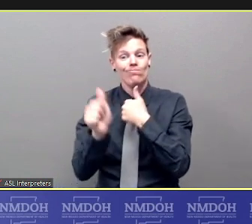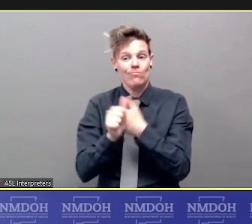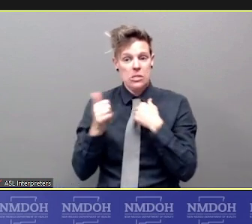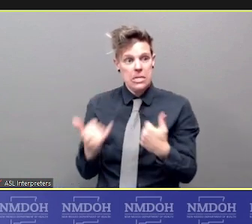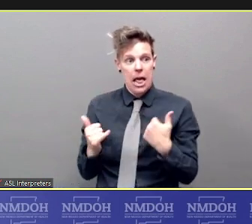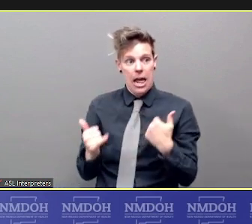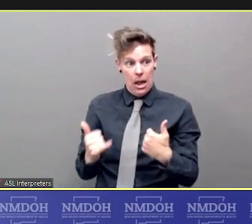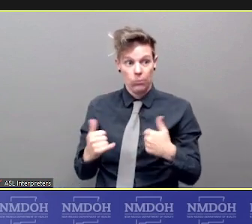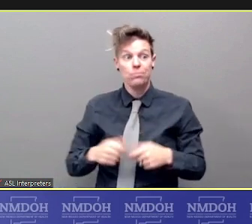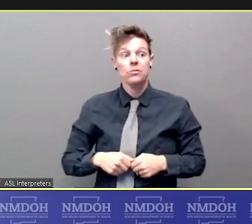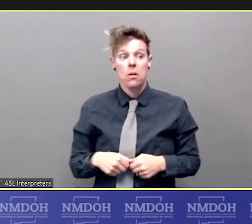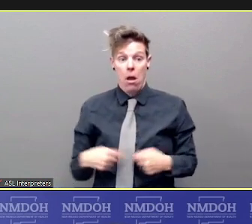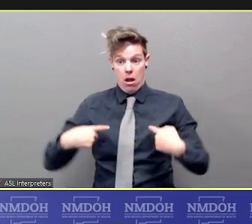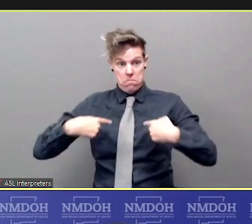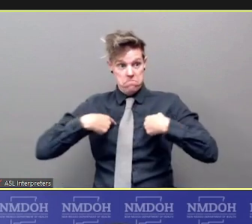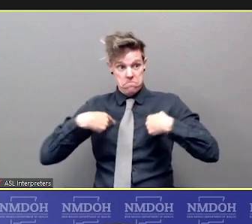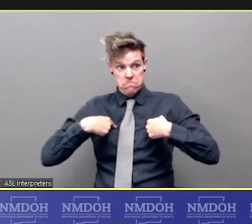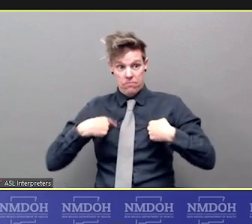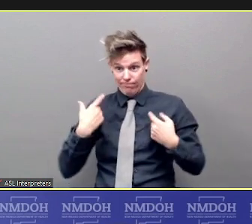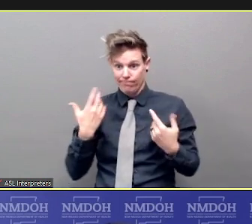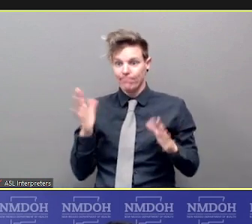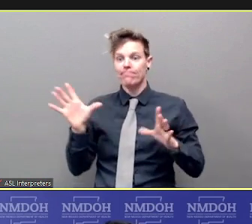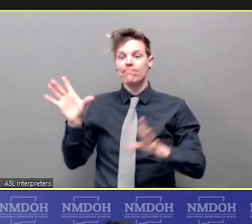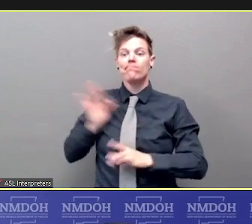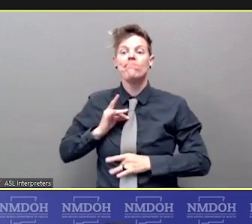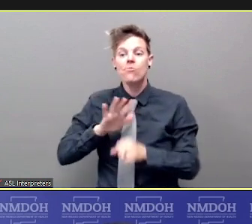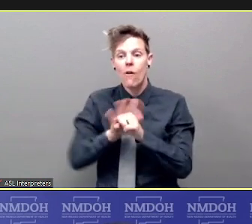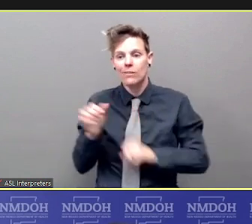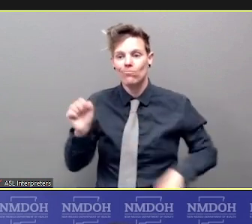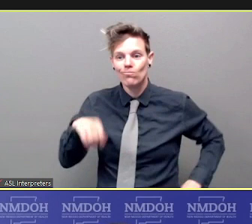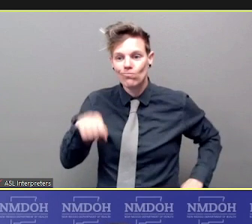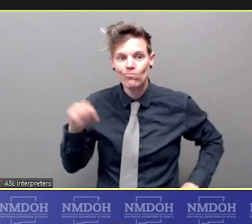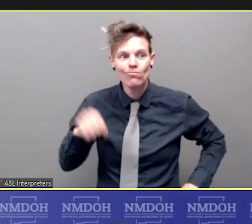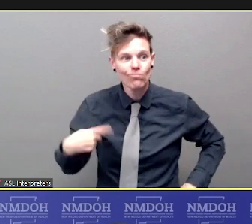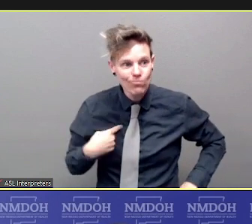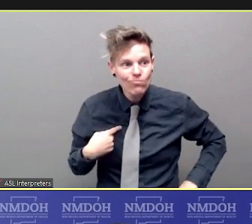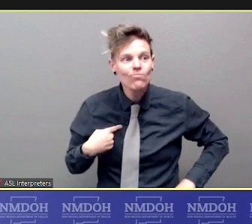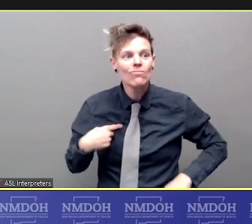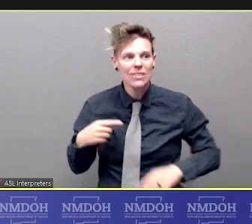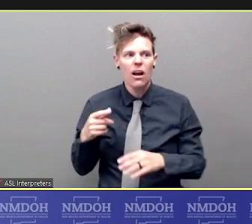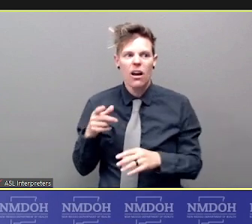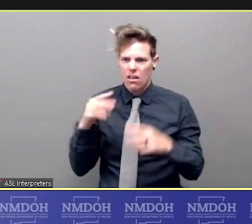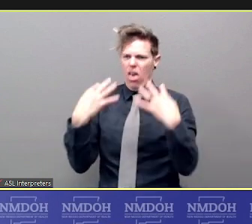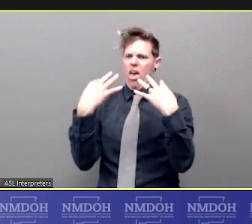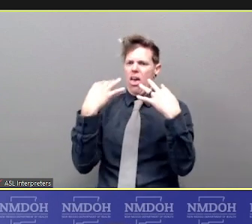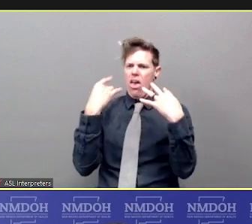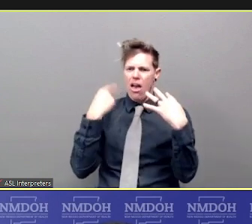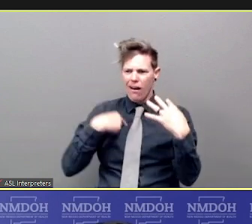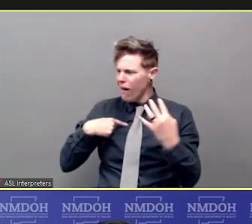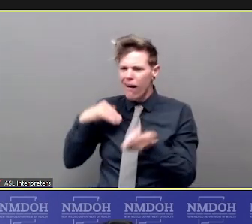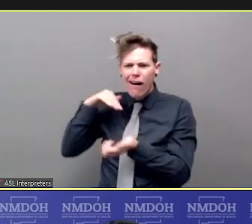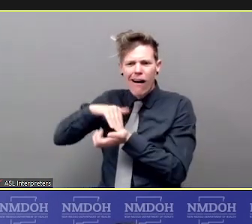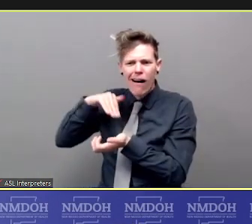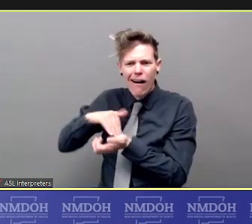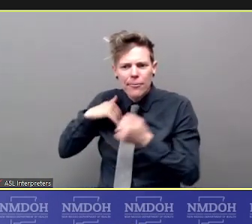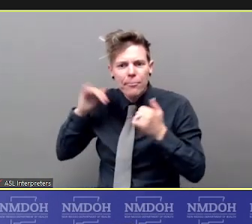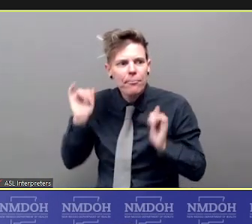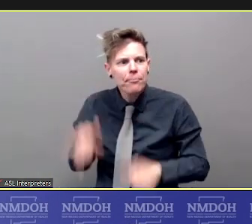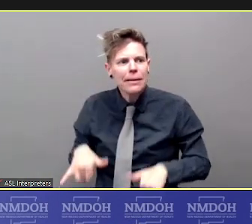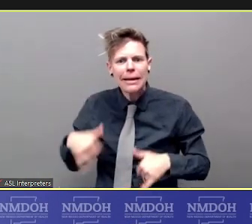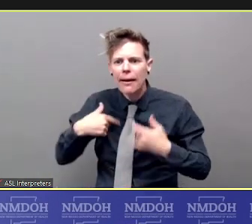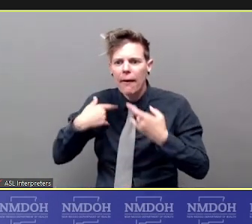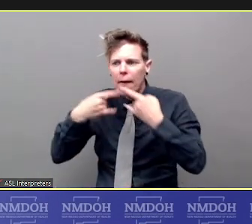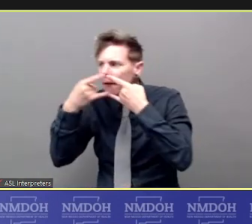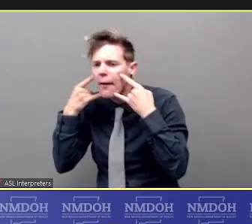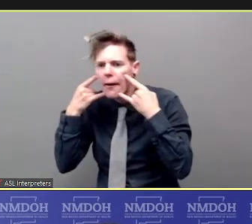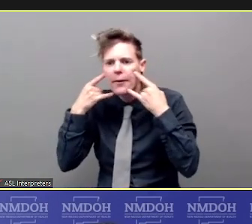COVID. Many people who know me may be surprised because I wear my mask everywhere, but I got it from my kid. So